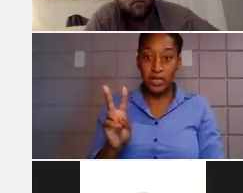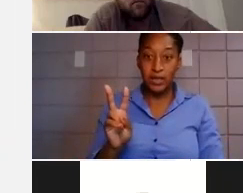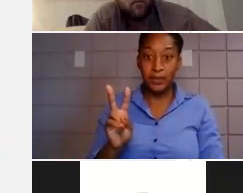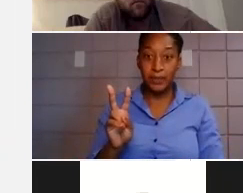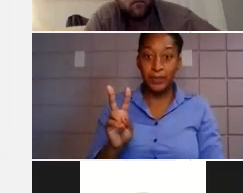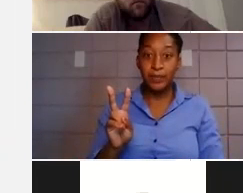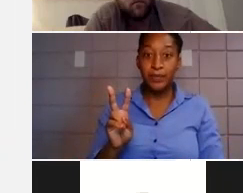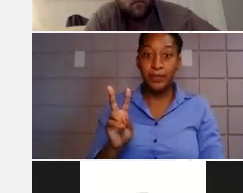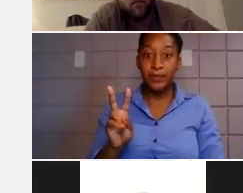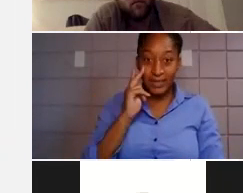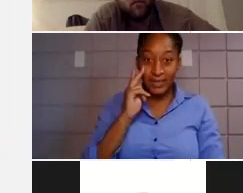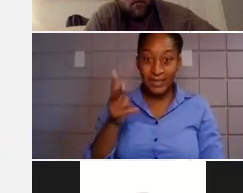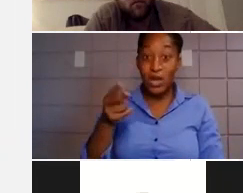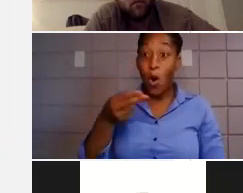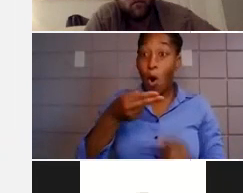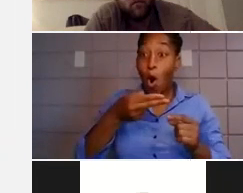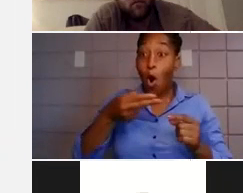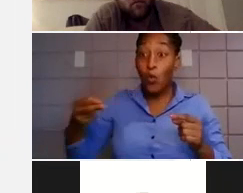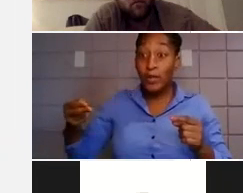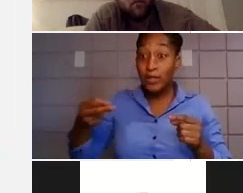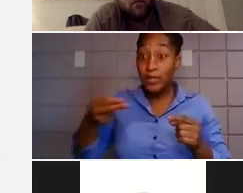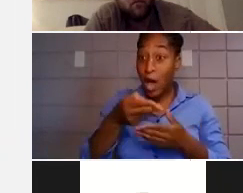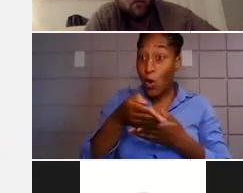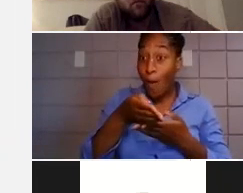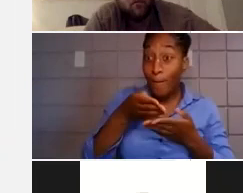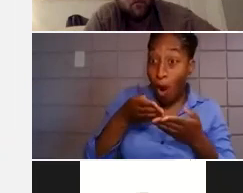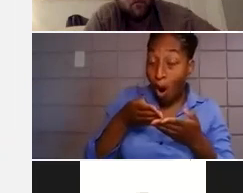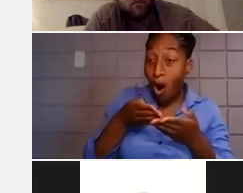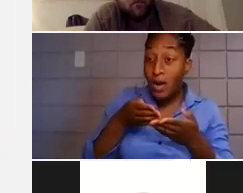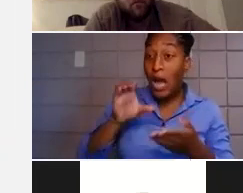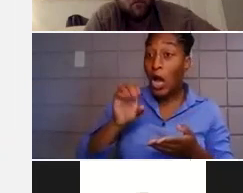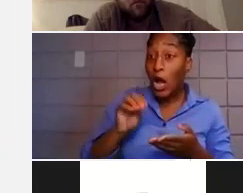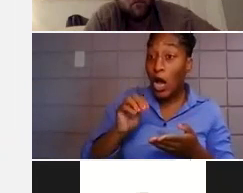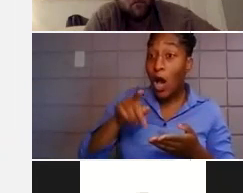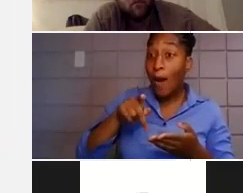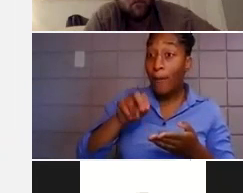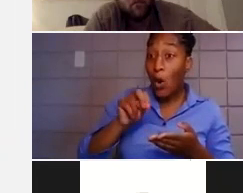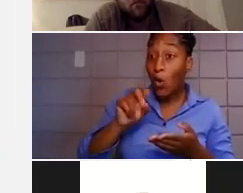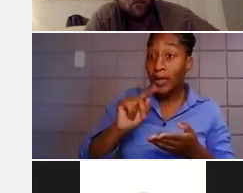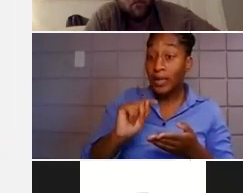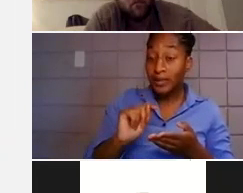horizontal component of the velocity for our projectile stays fixed.